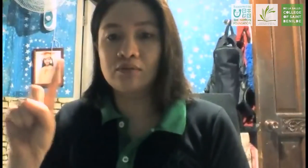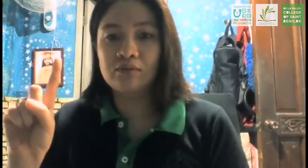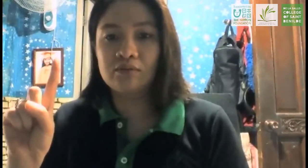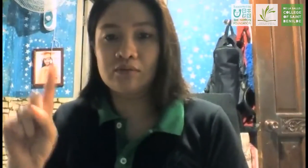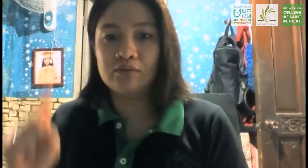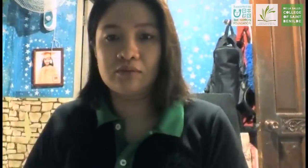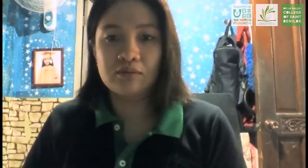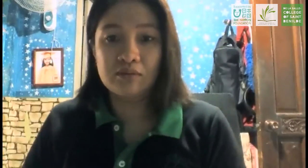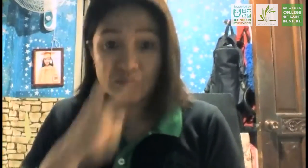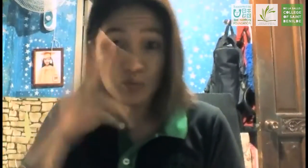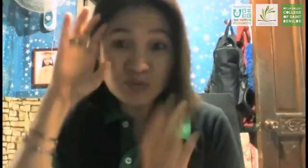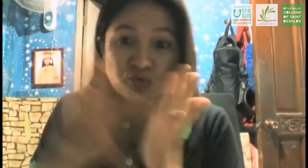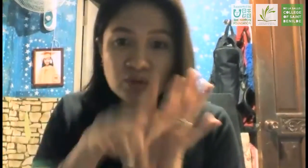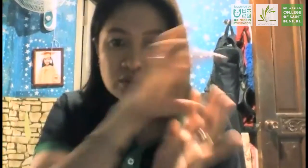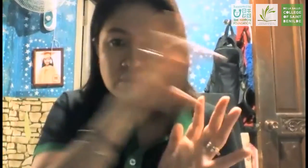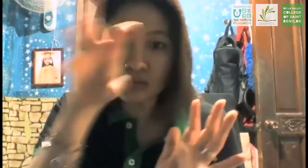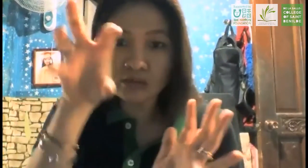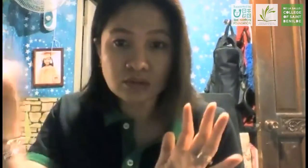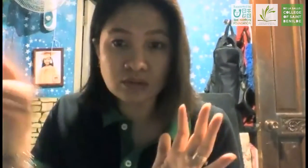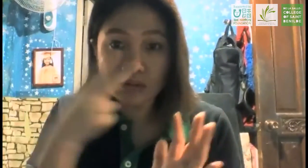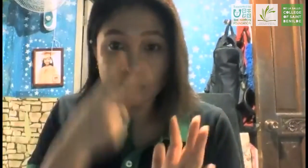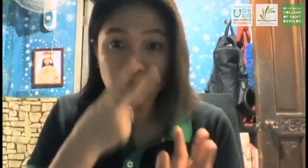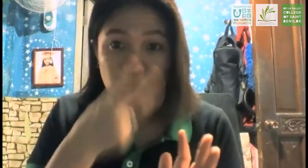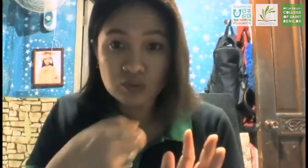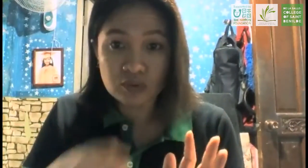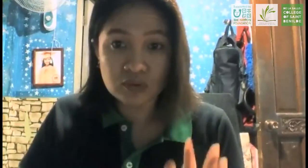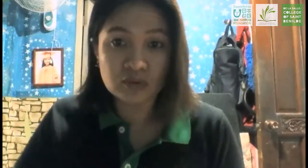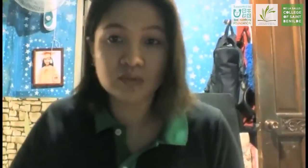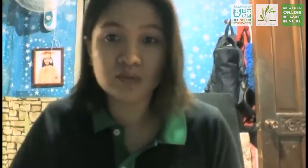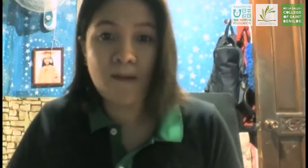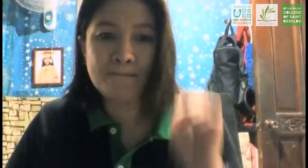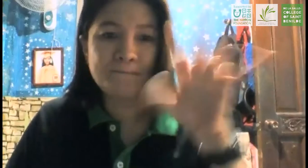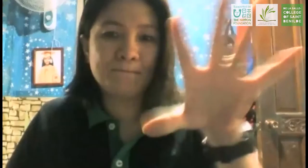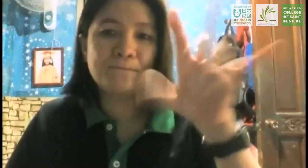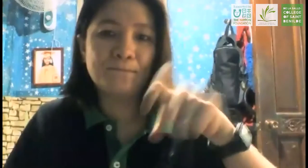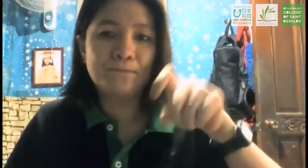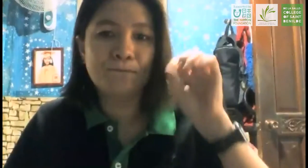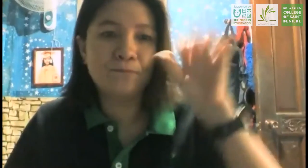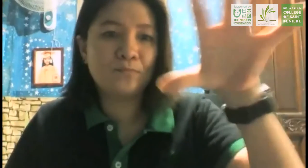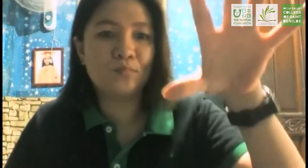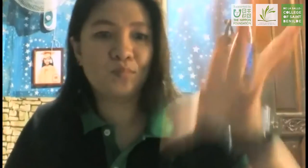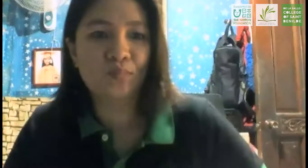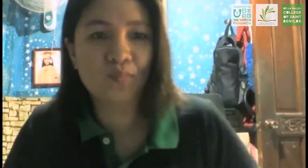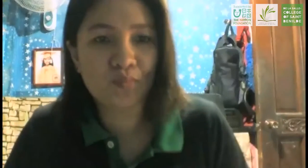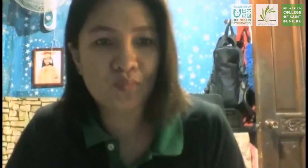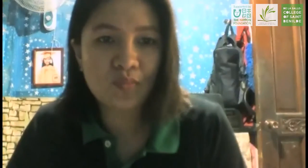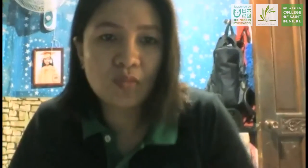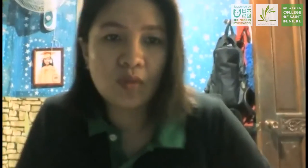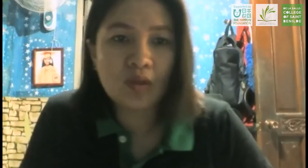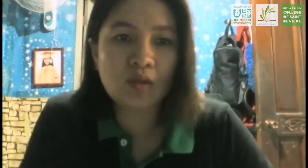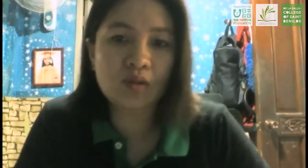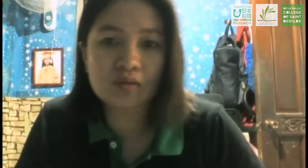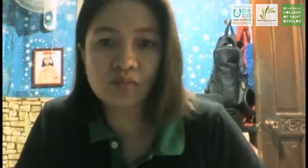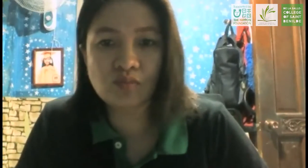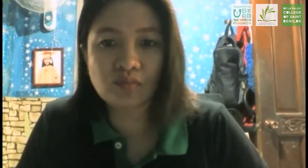Where right now I have a direct contact with the person I'm referring to. In the example, they use the sign where the eye gaze